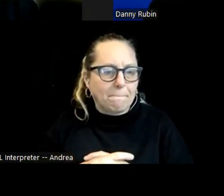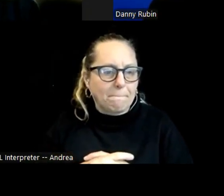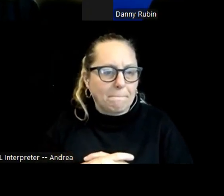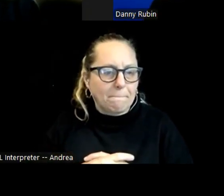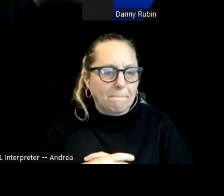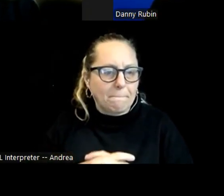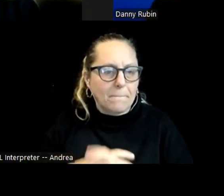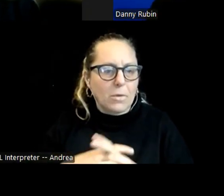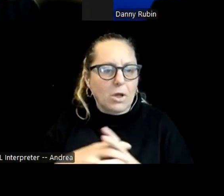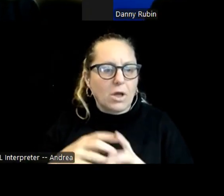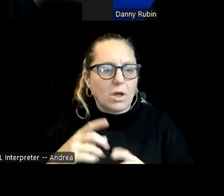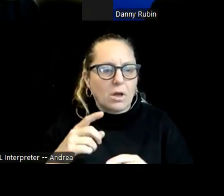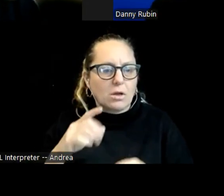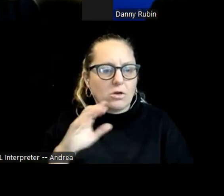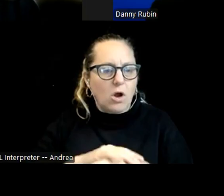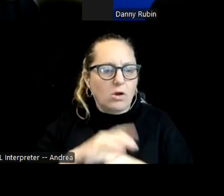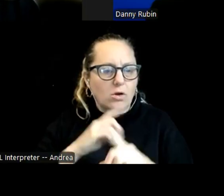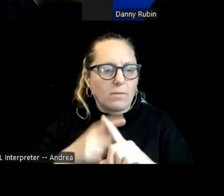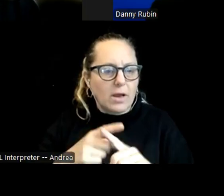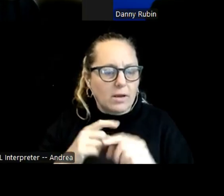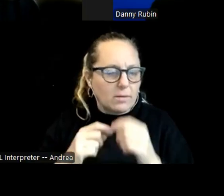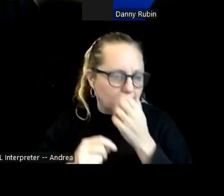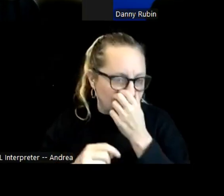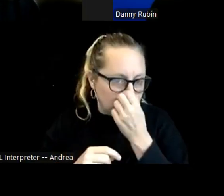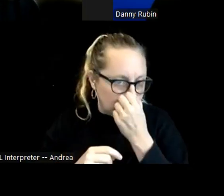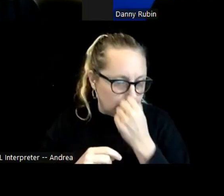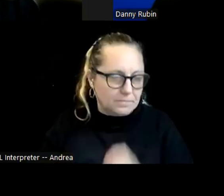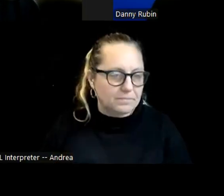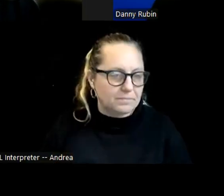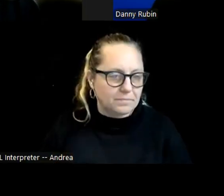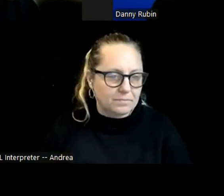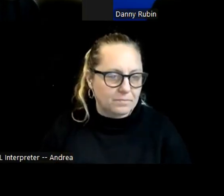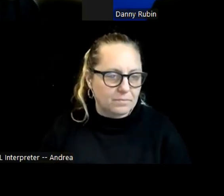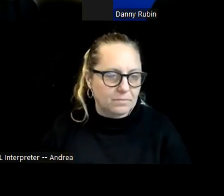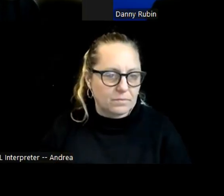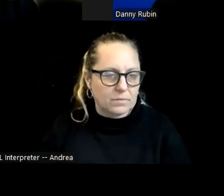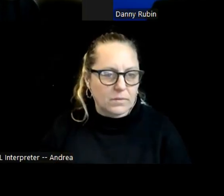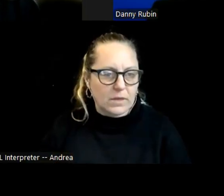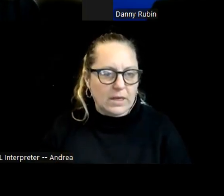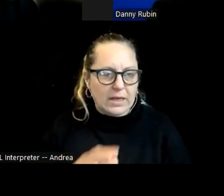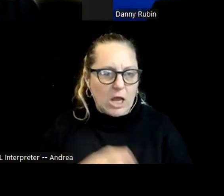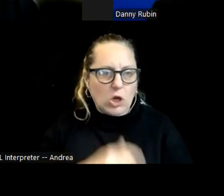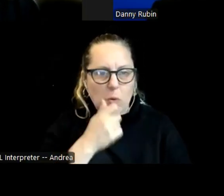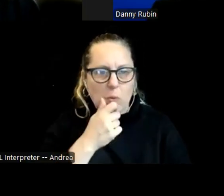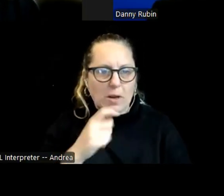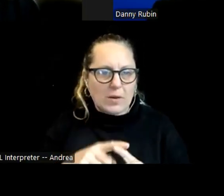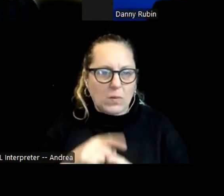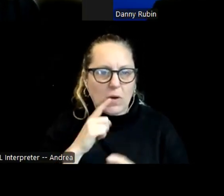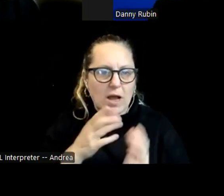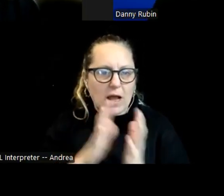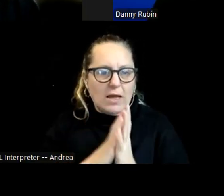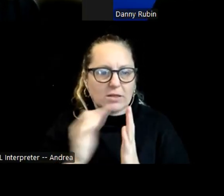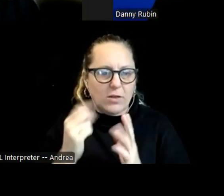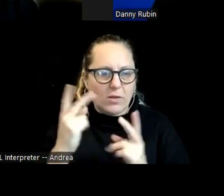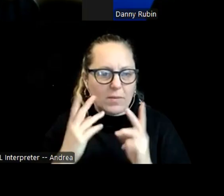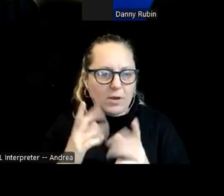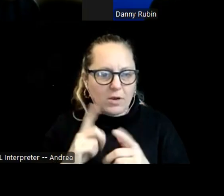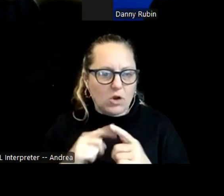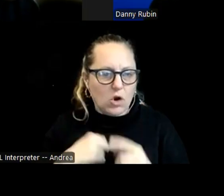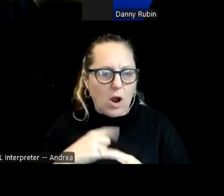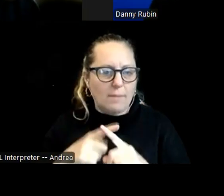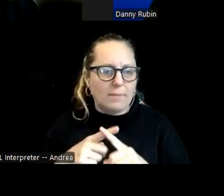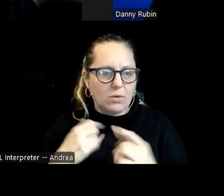Here, turn on your mic. Try to turn on your microphone. If you can, I'll ask it to the other guests, but your mic is muted right